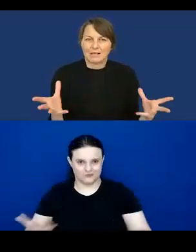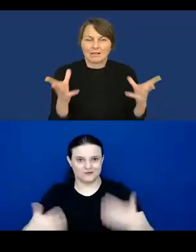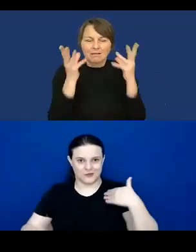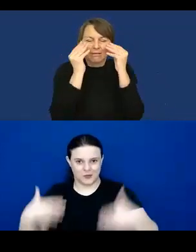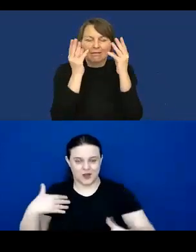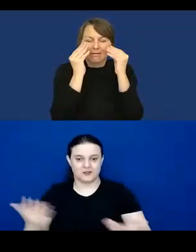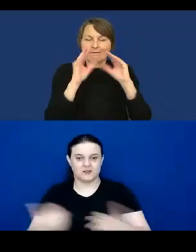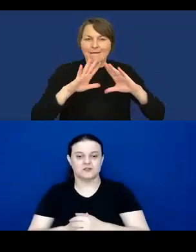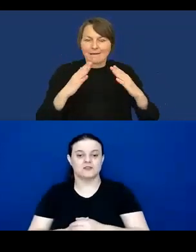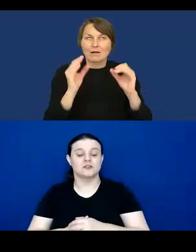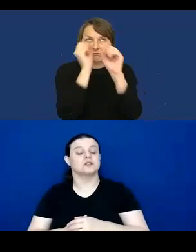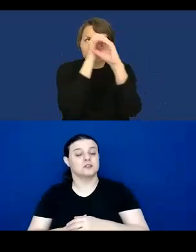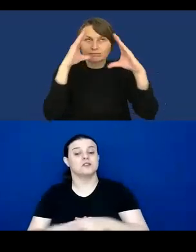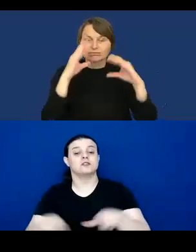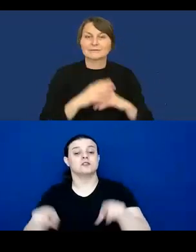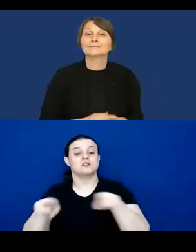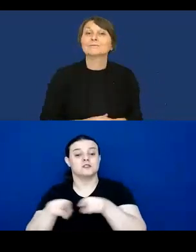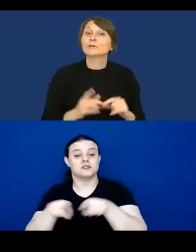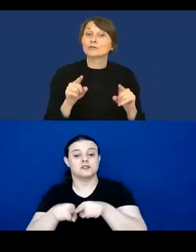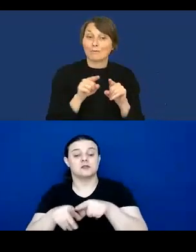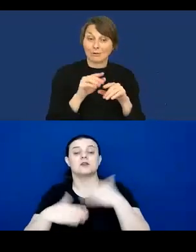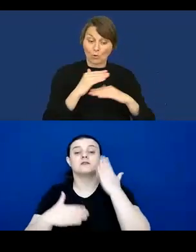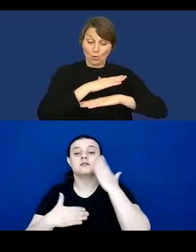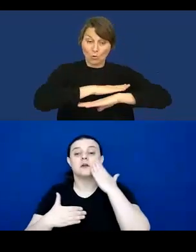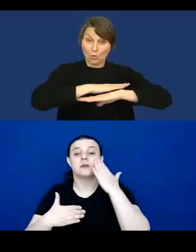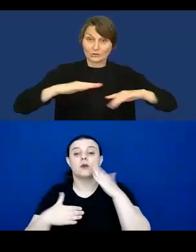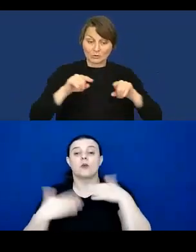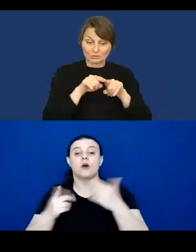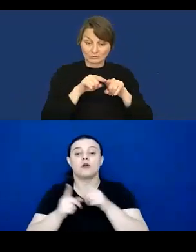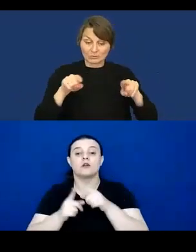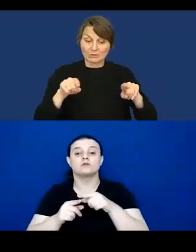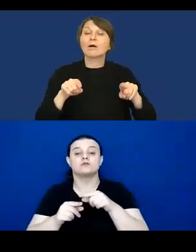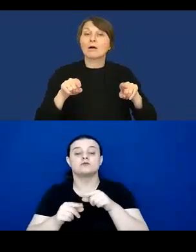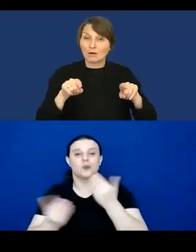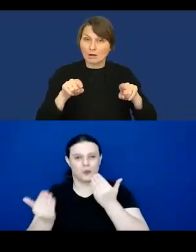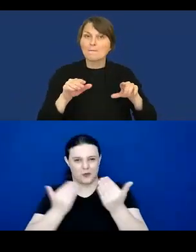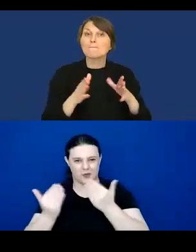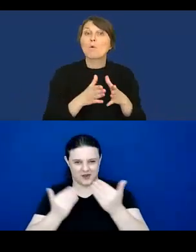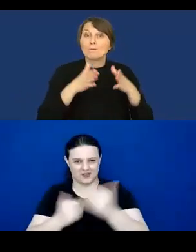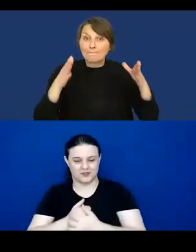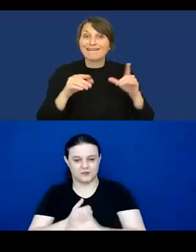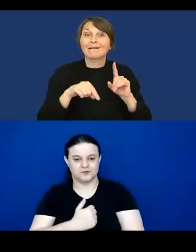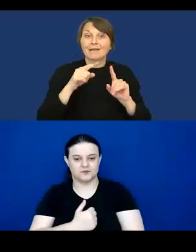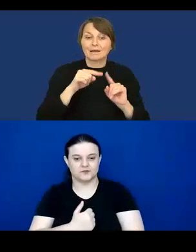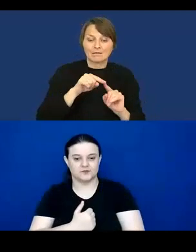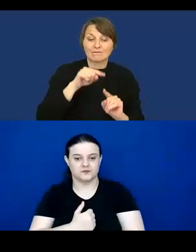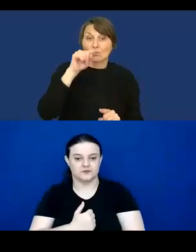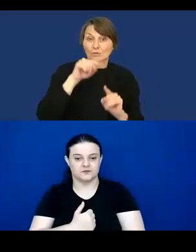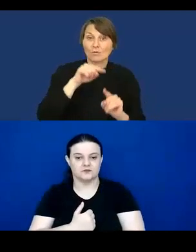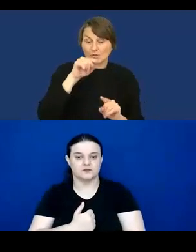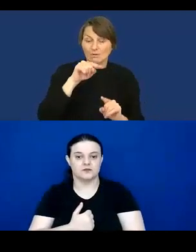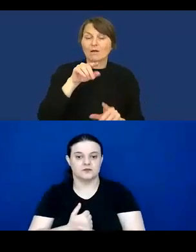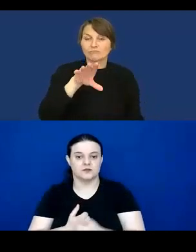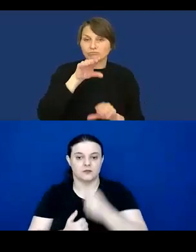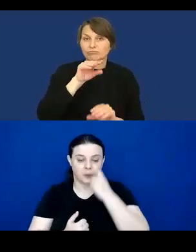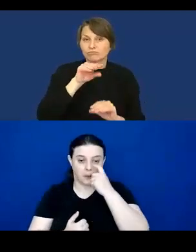receptor density in the horizontal direction is larger than in the vertical direction. And this is not only true for